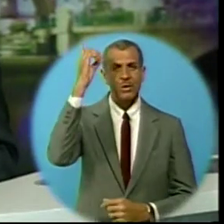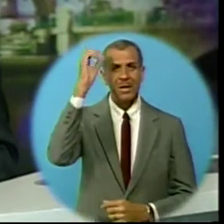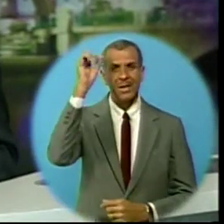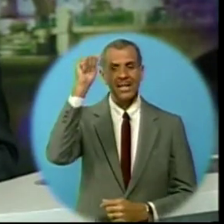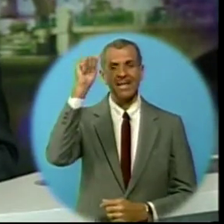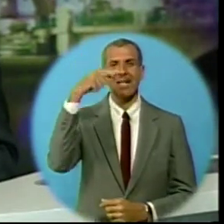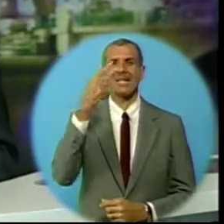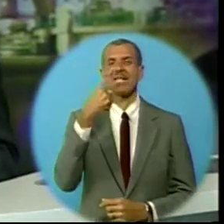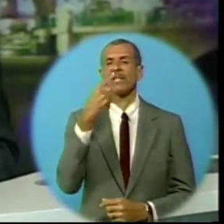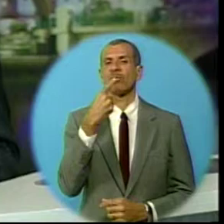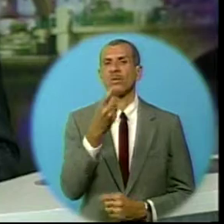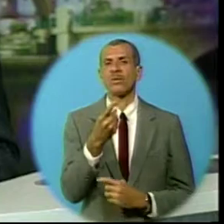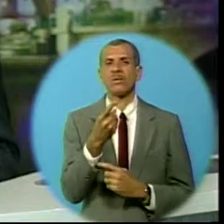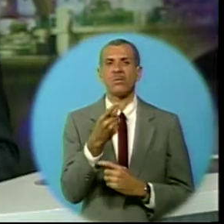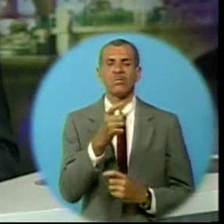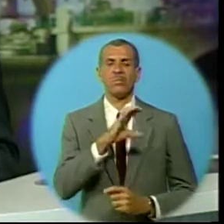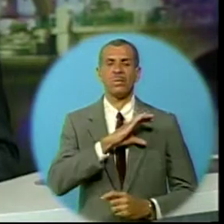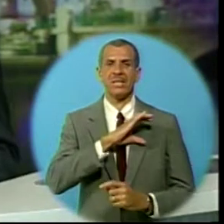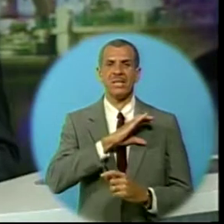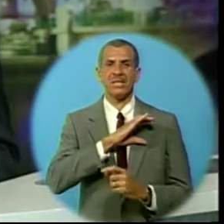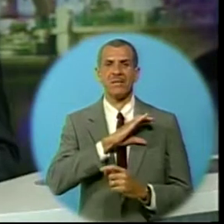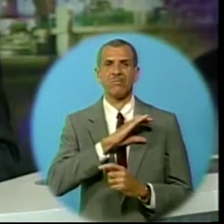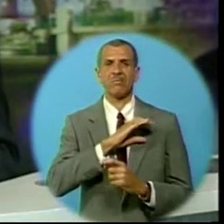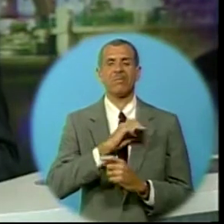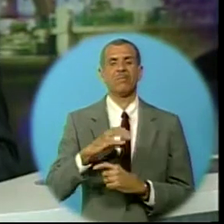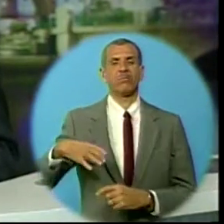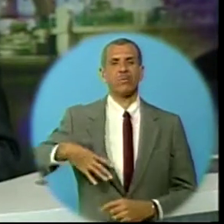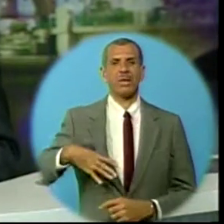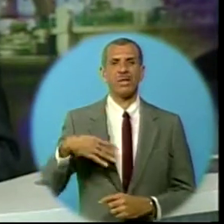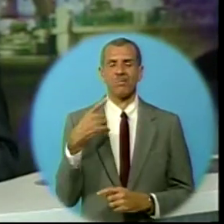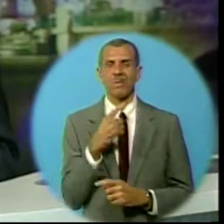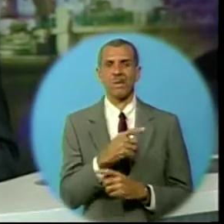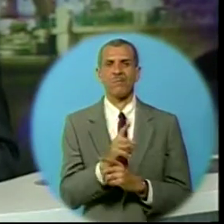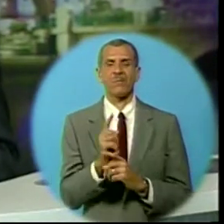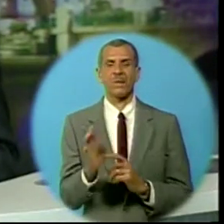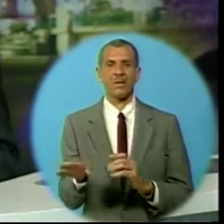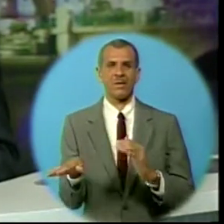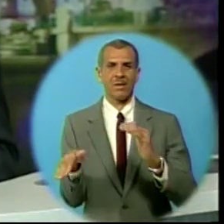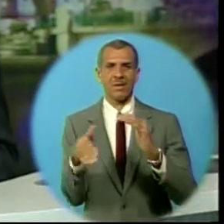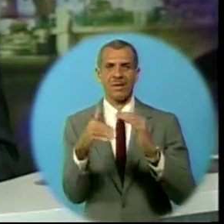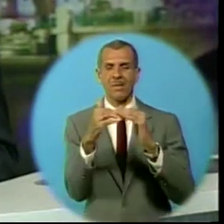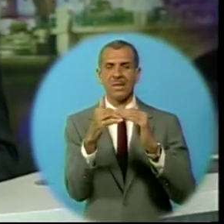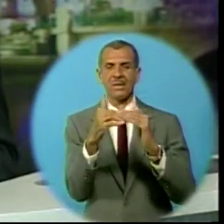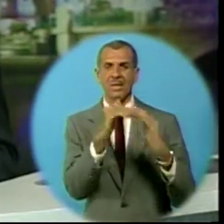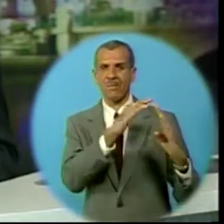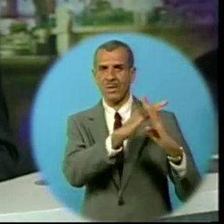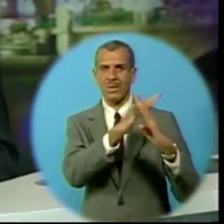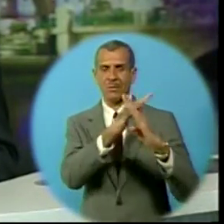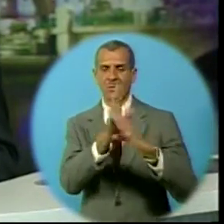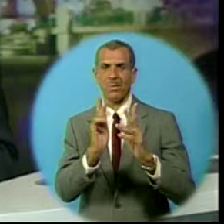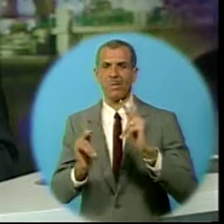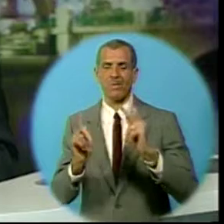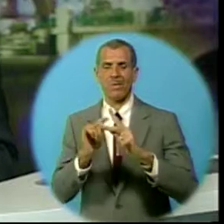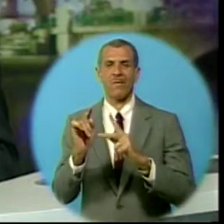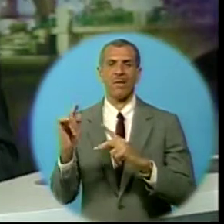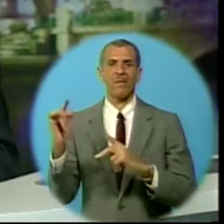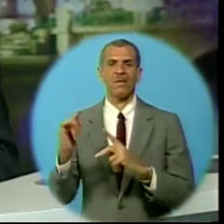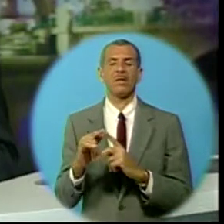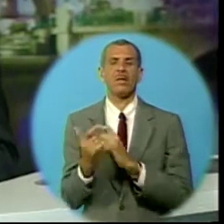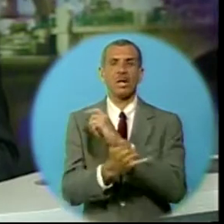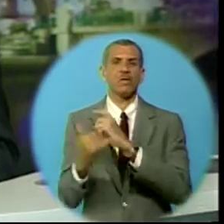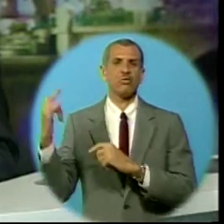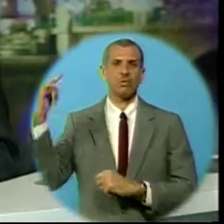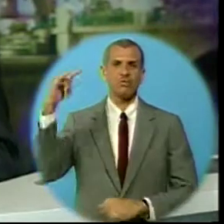Police, Vernon Francois, to implement with immediate effect a prohibition on persons from those countries who wish to travel to St.